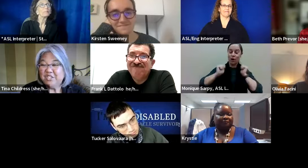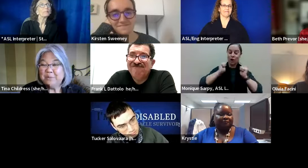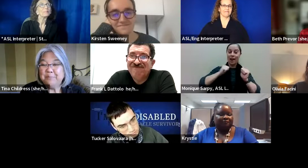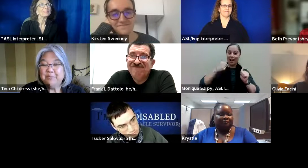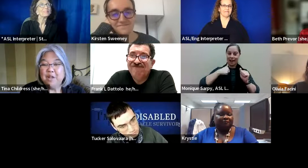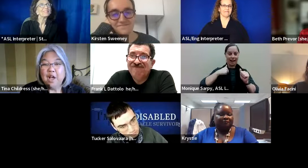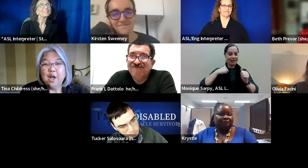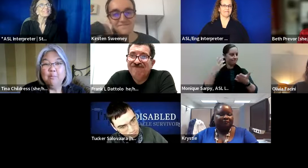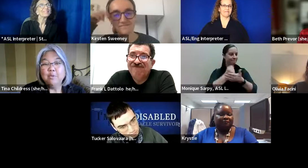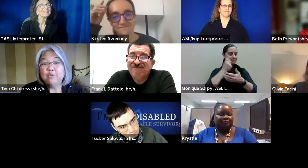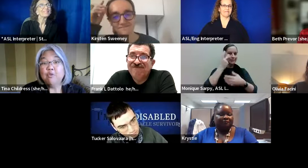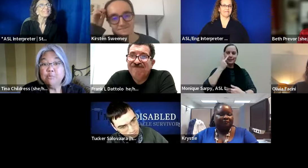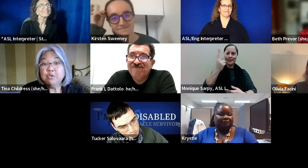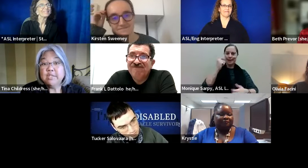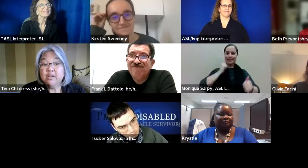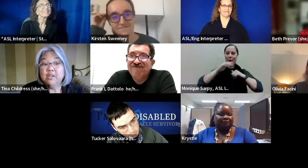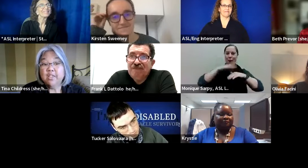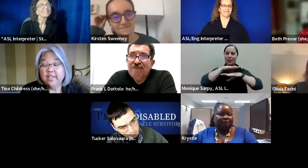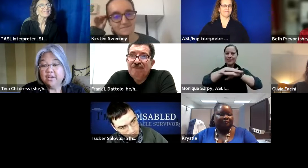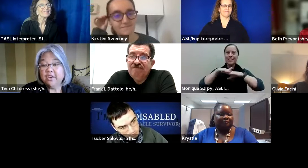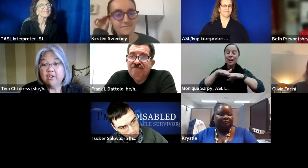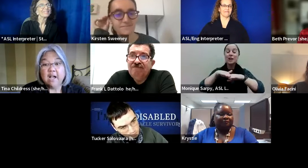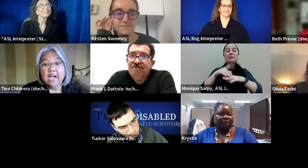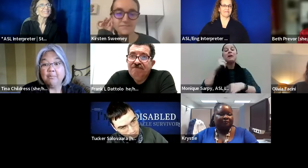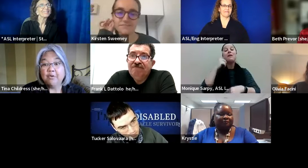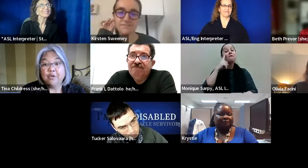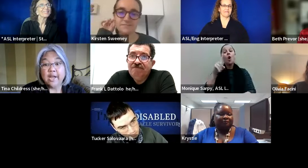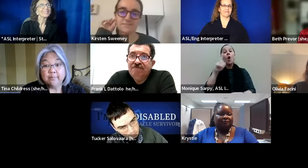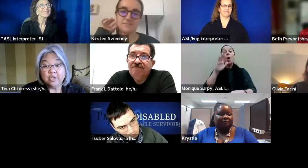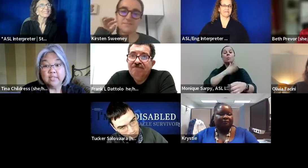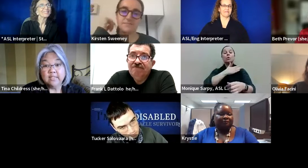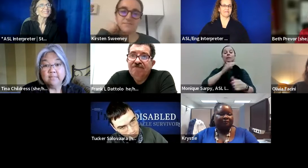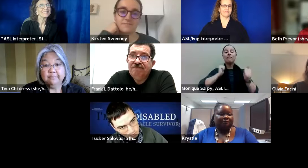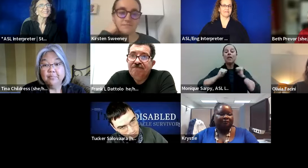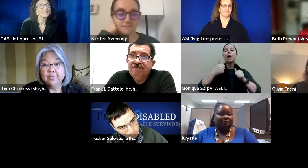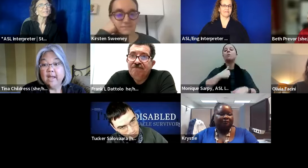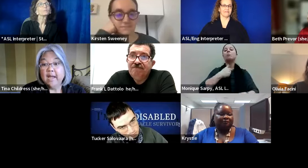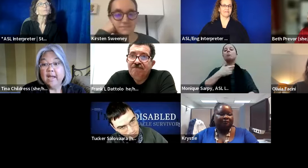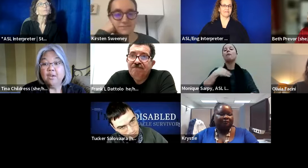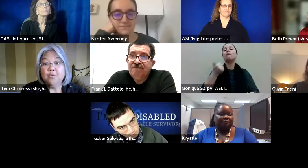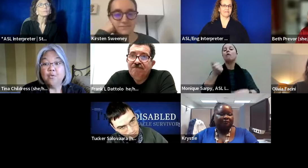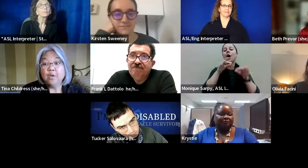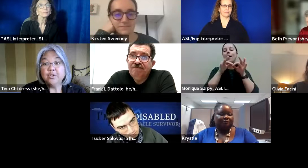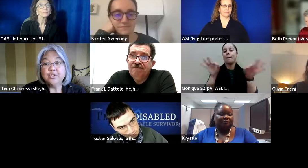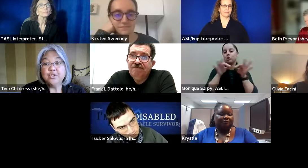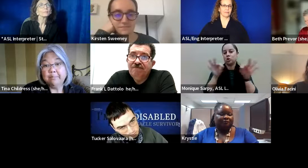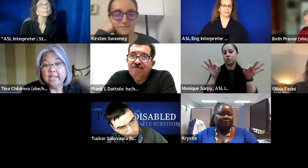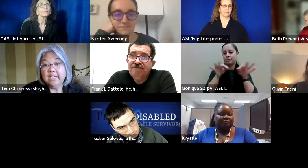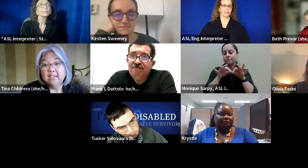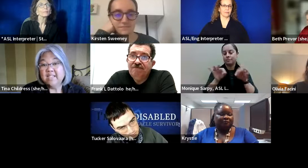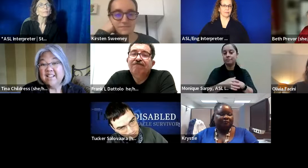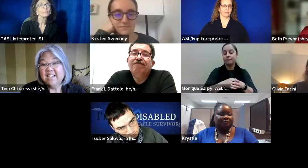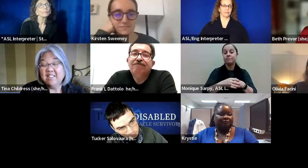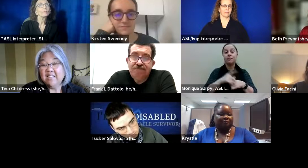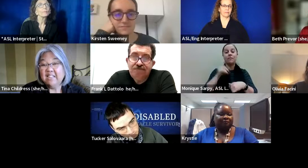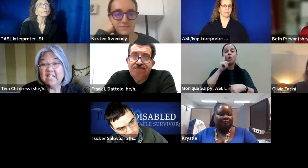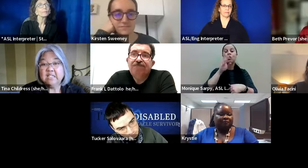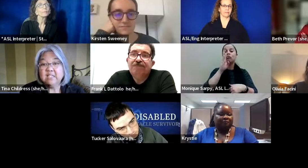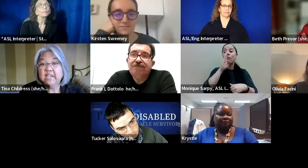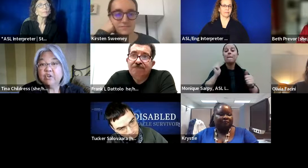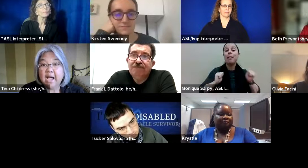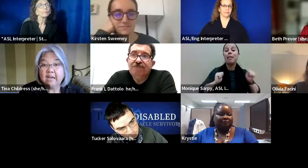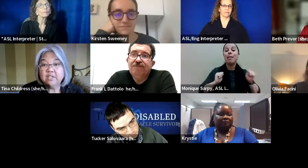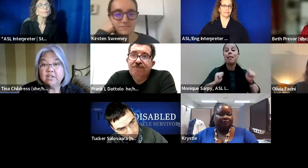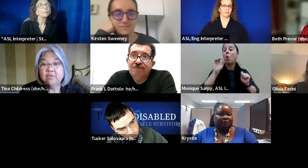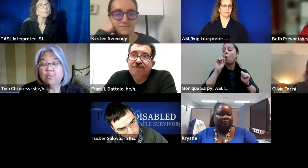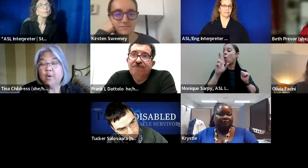stage. So for musical theater, I prefer captions. And for straight plays and anything